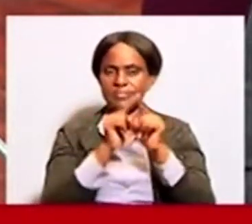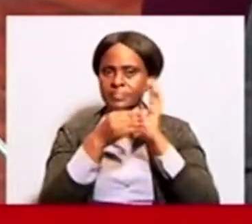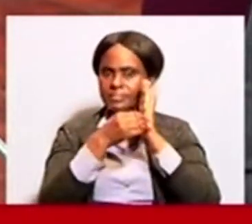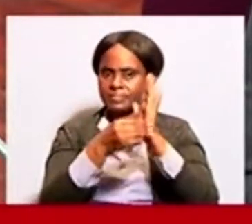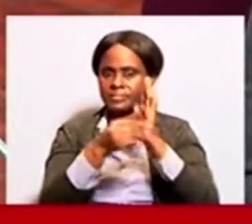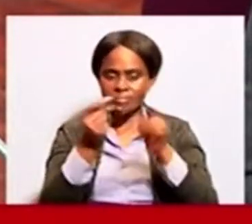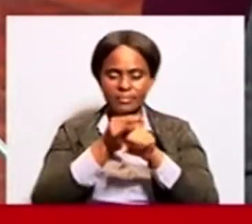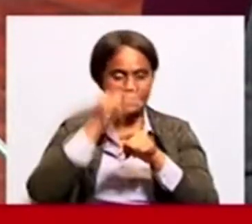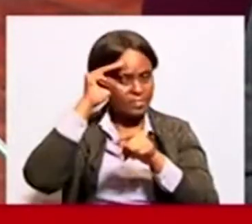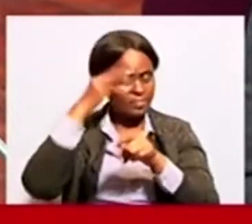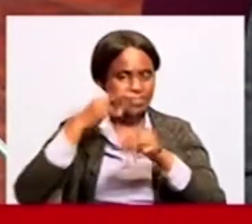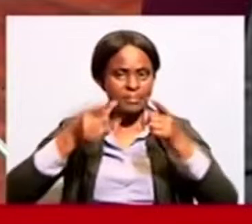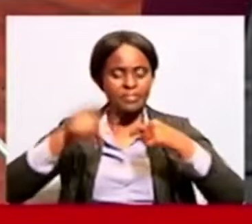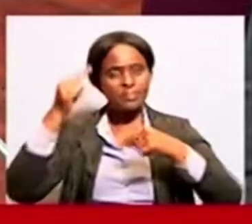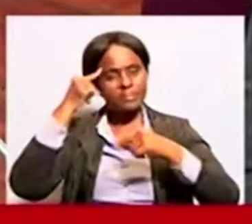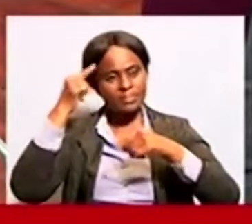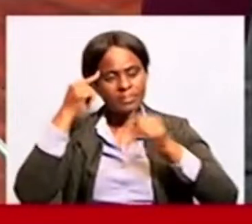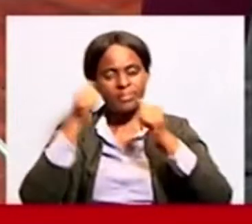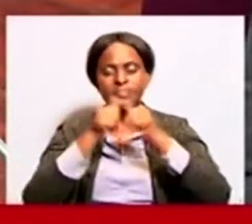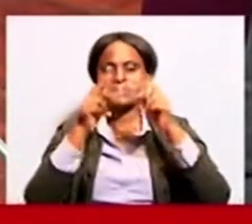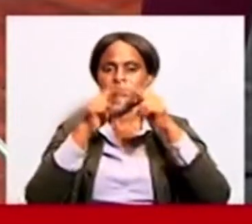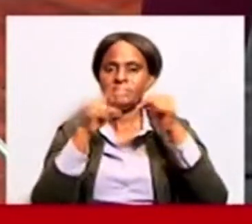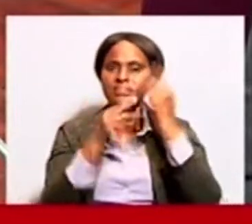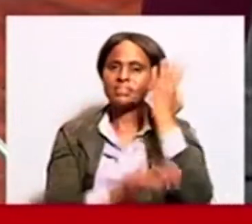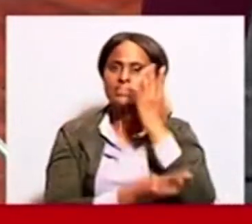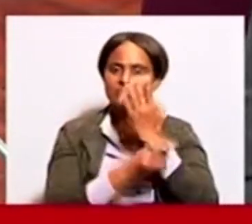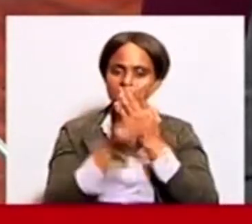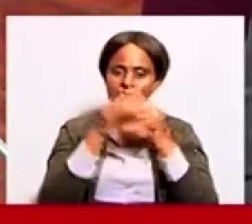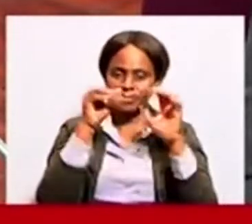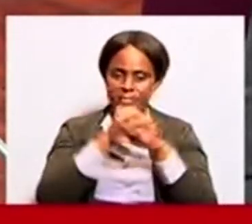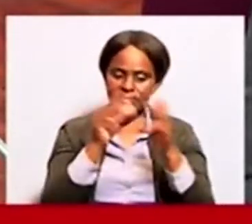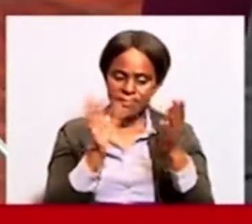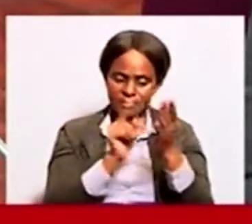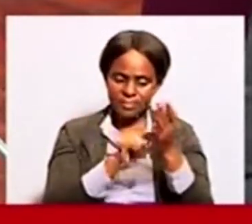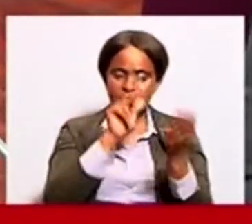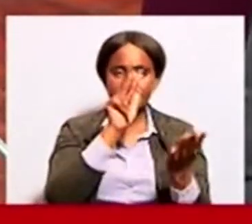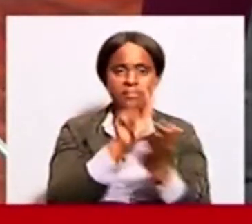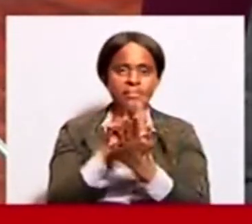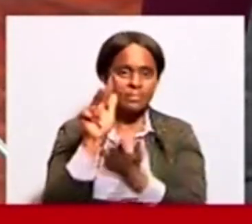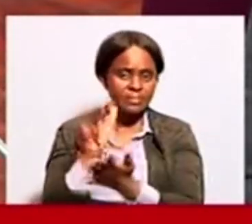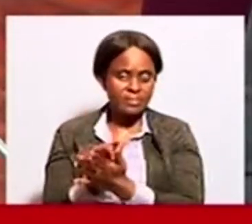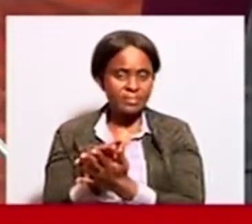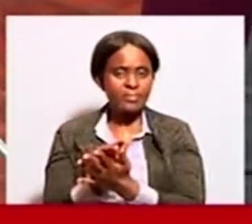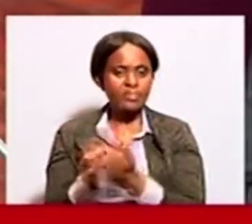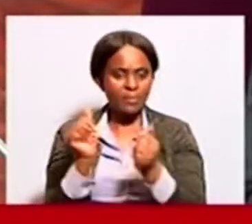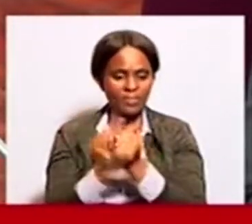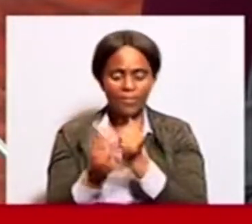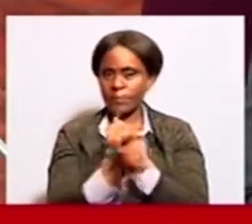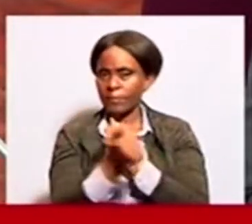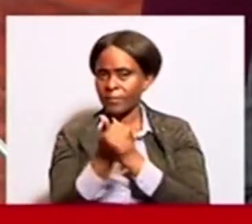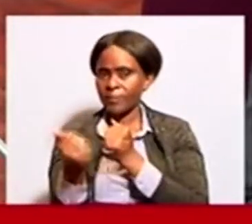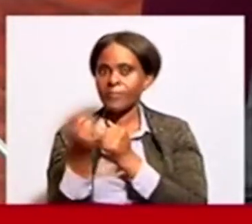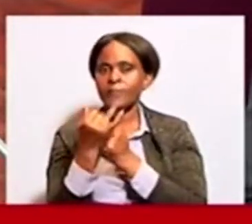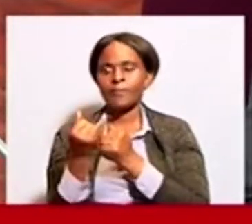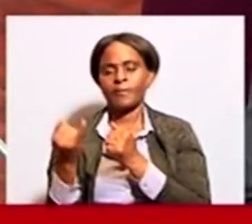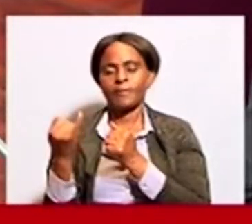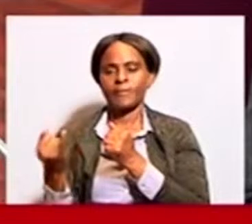the Ministry of Local Government and Rural Development contained in conveyance of approval and other instruments.